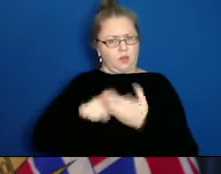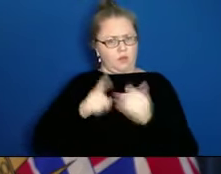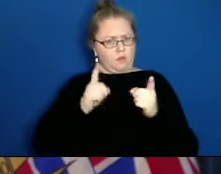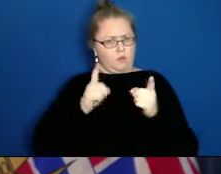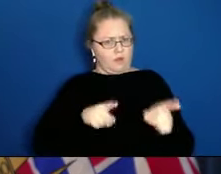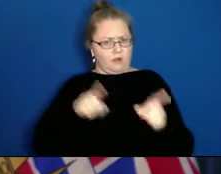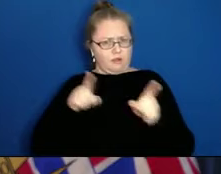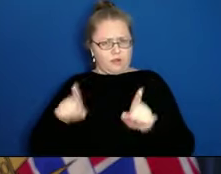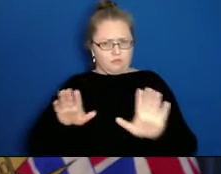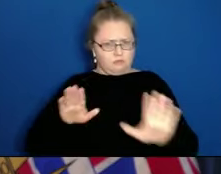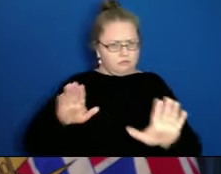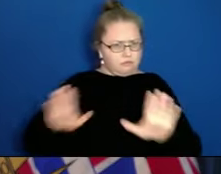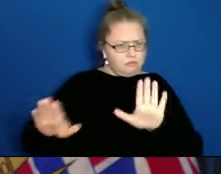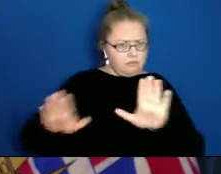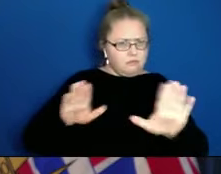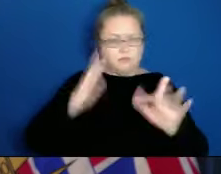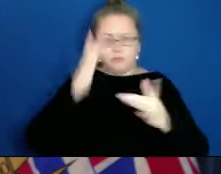was